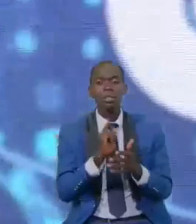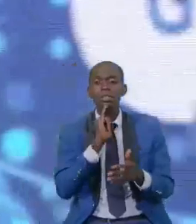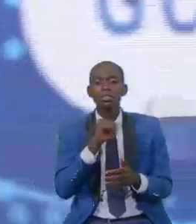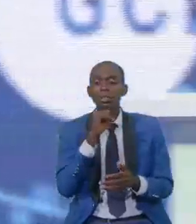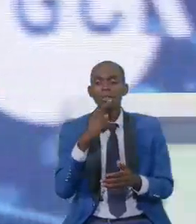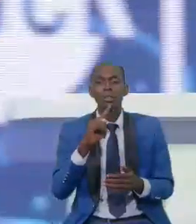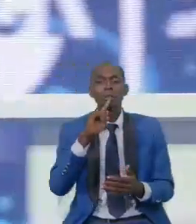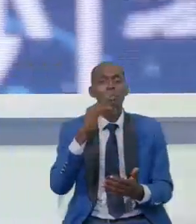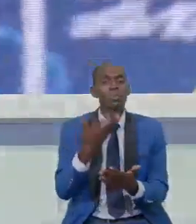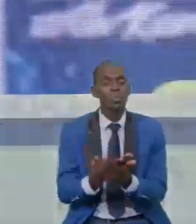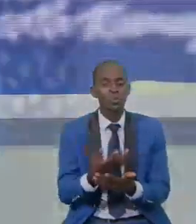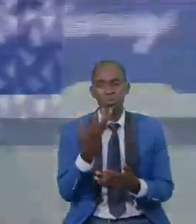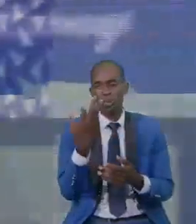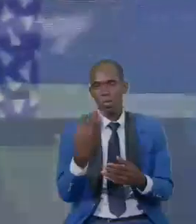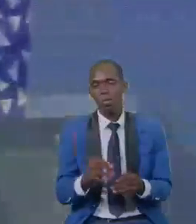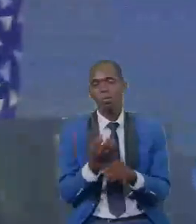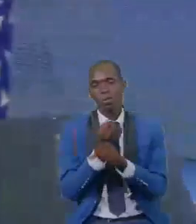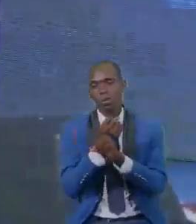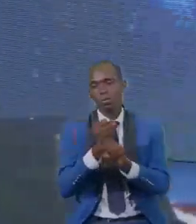salvation.